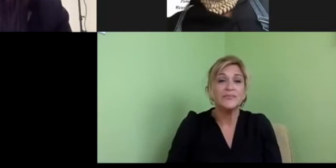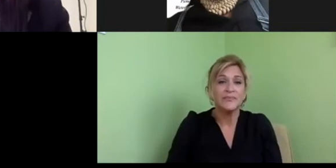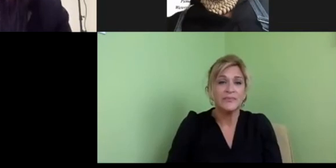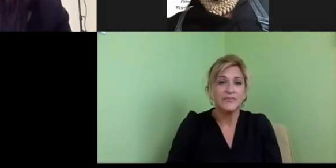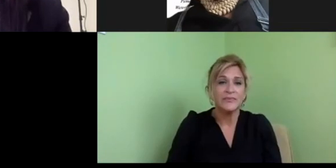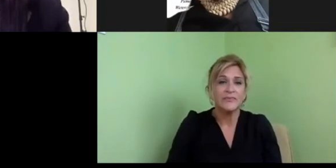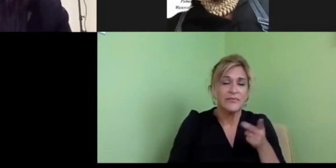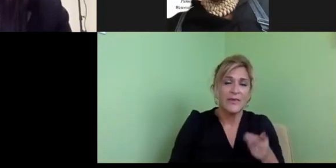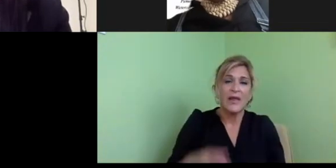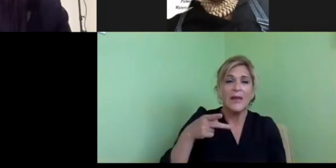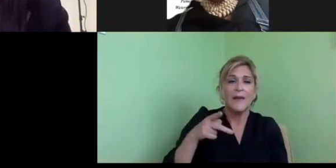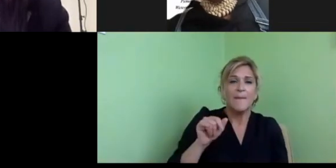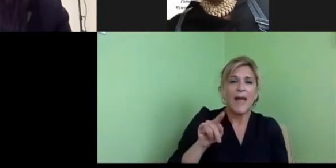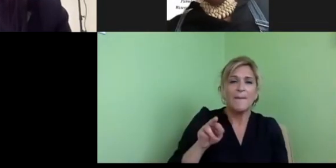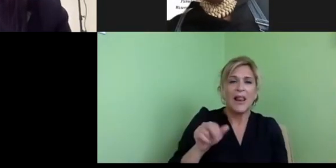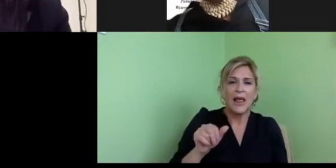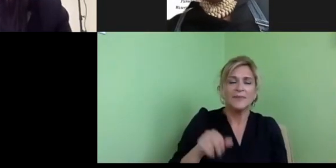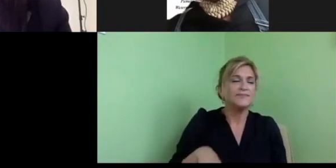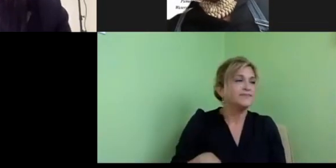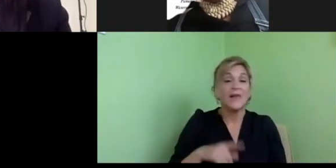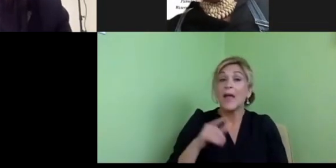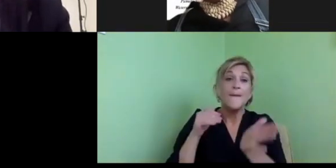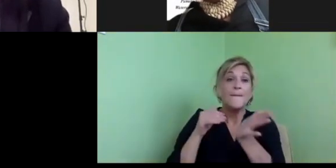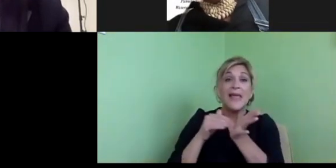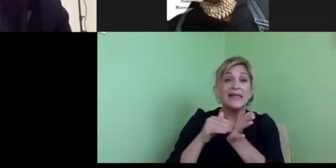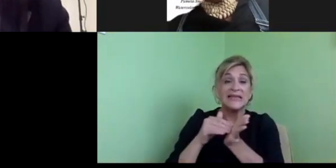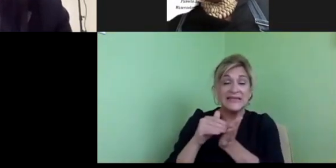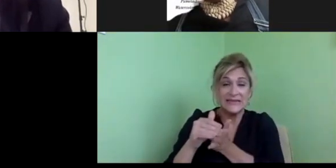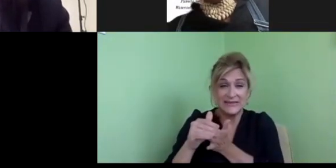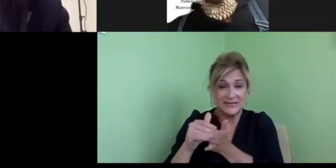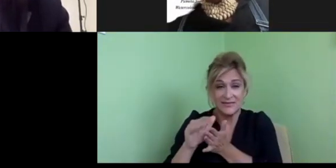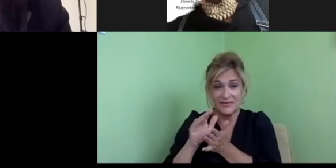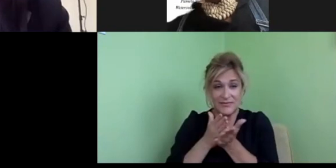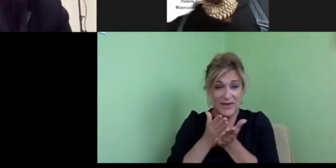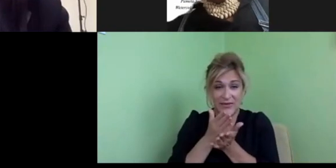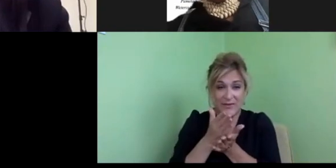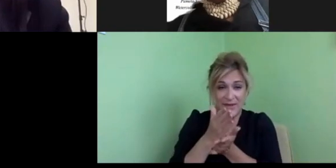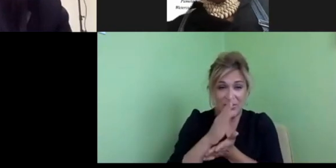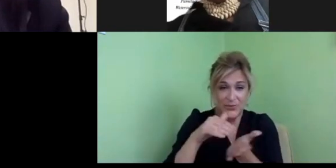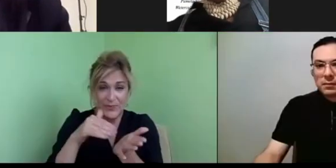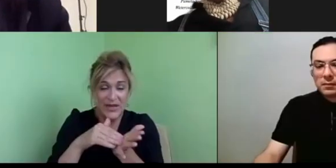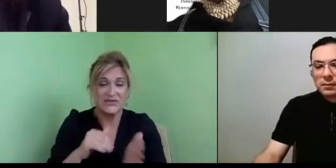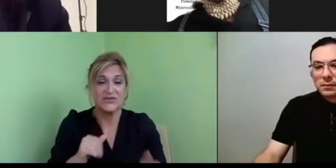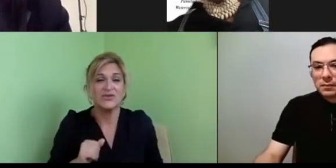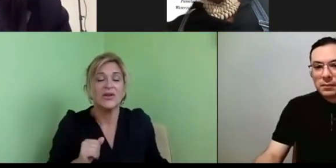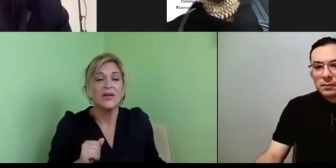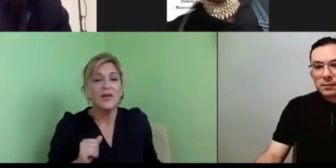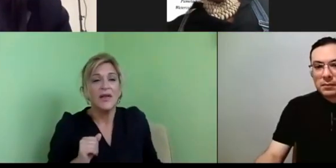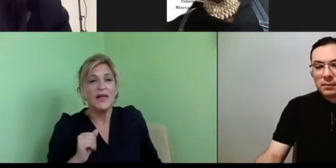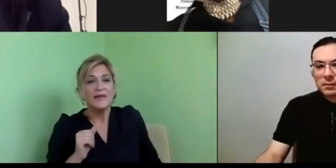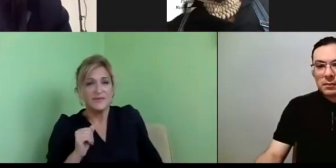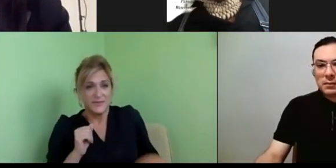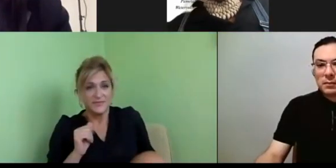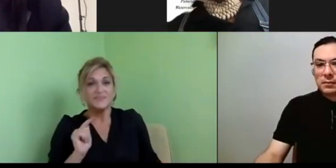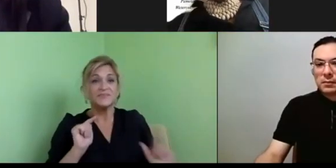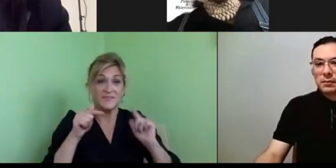you know millions made the middle passage you know um and you know having